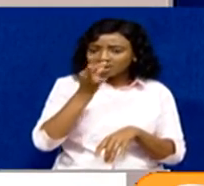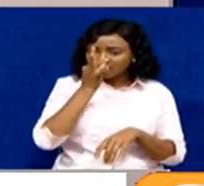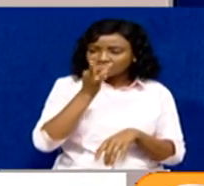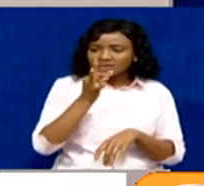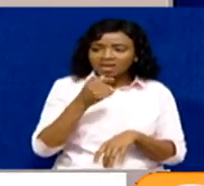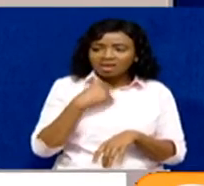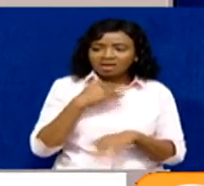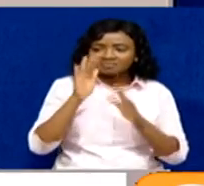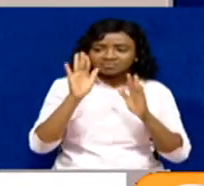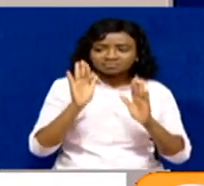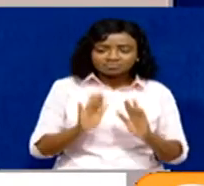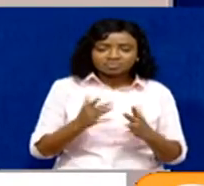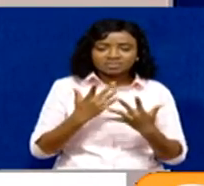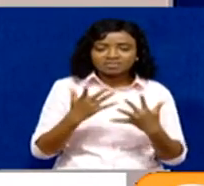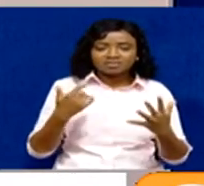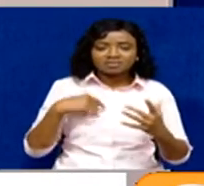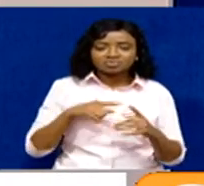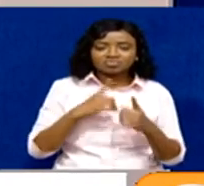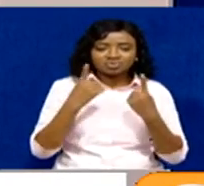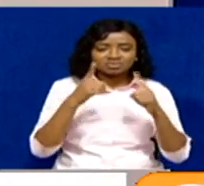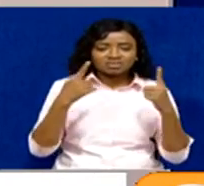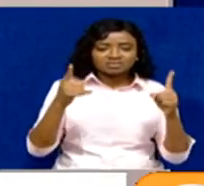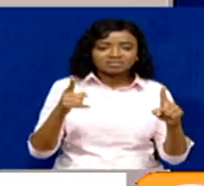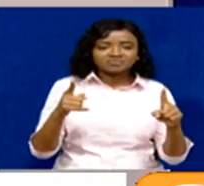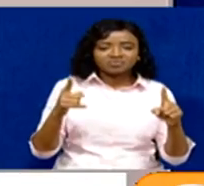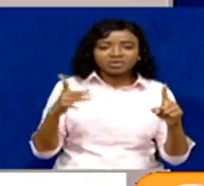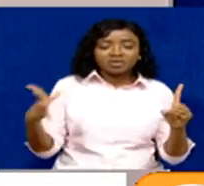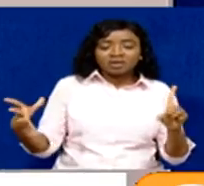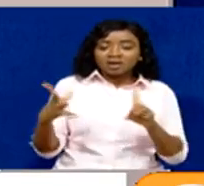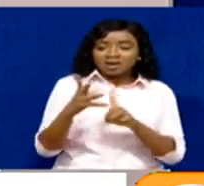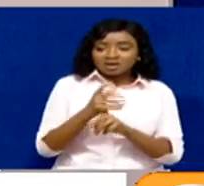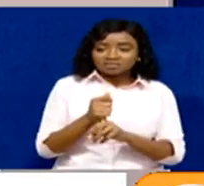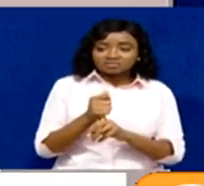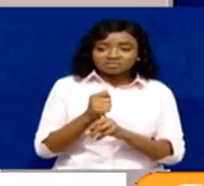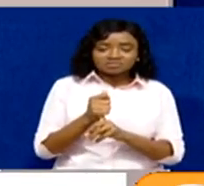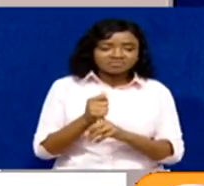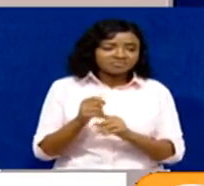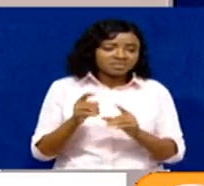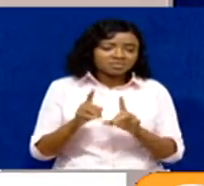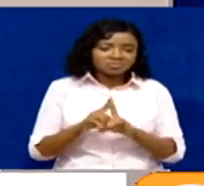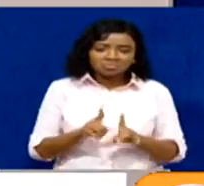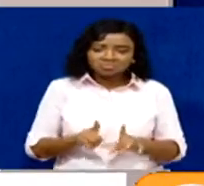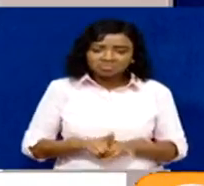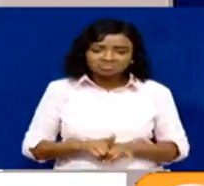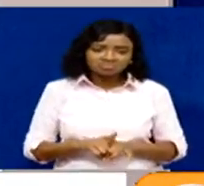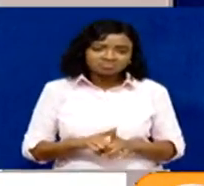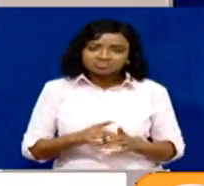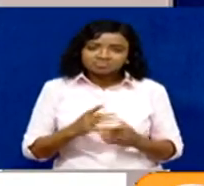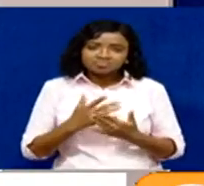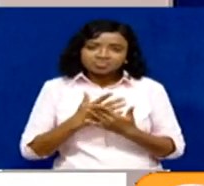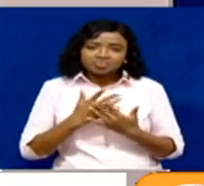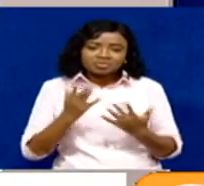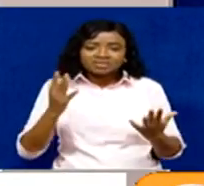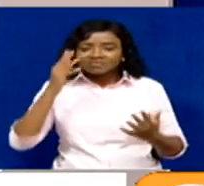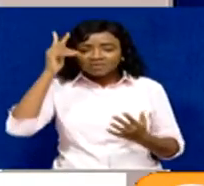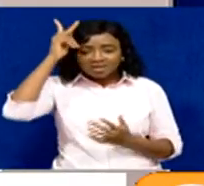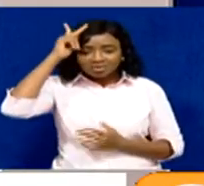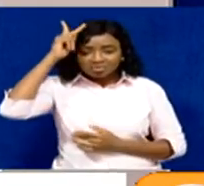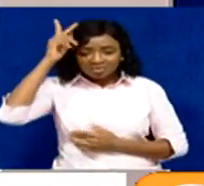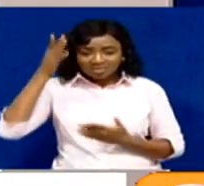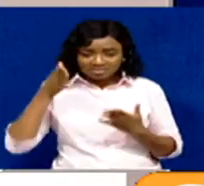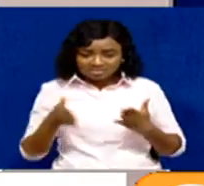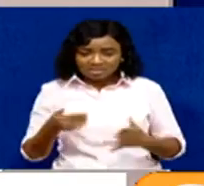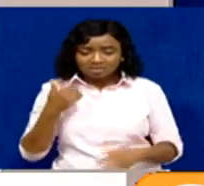able to achieve. And whatever knowledge that I have